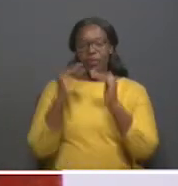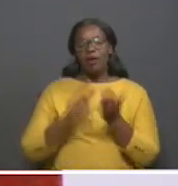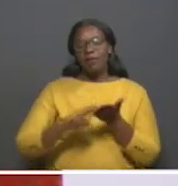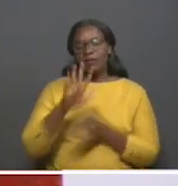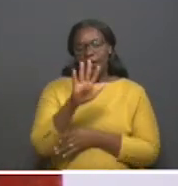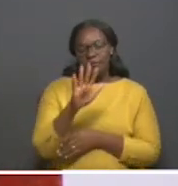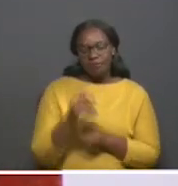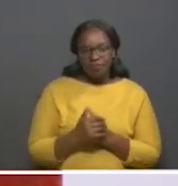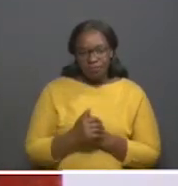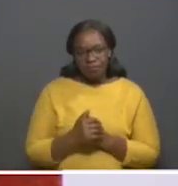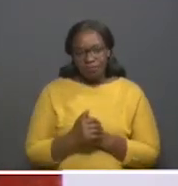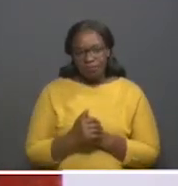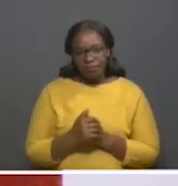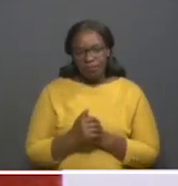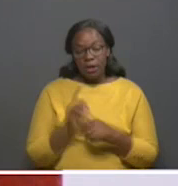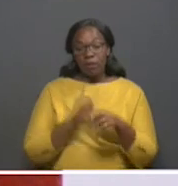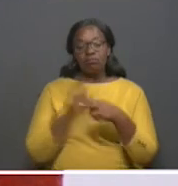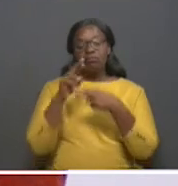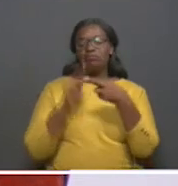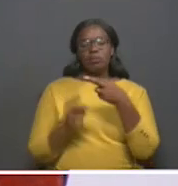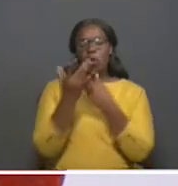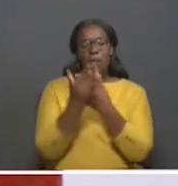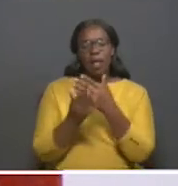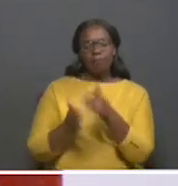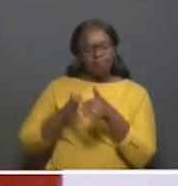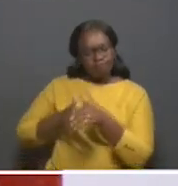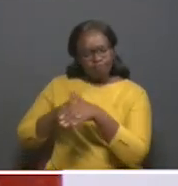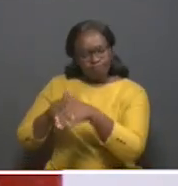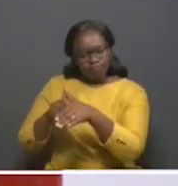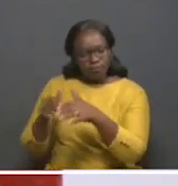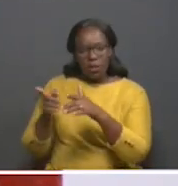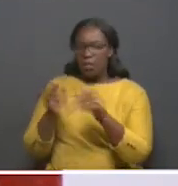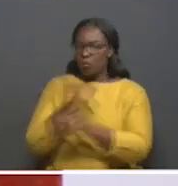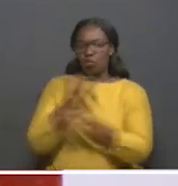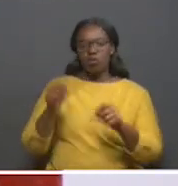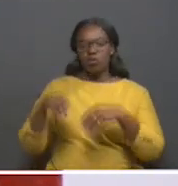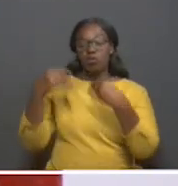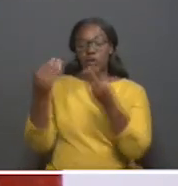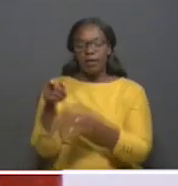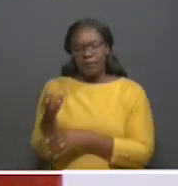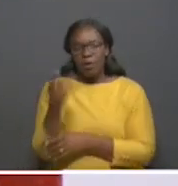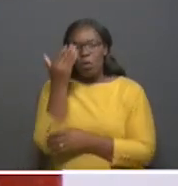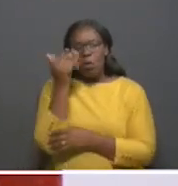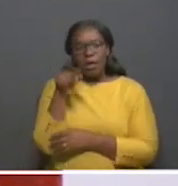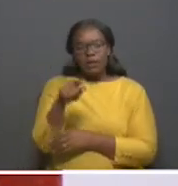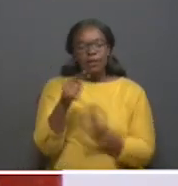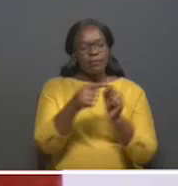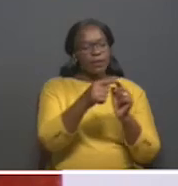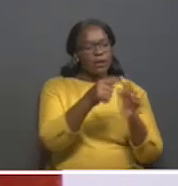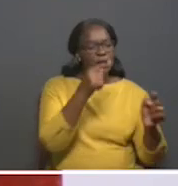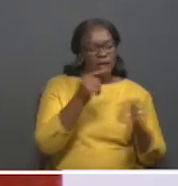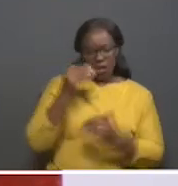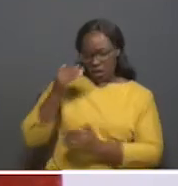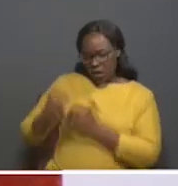"If the avenger of blood pursues him, they shall not deliver the slayer into his hand, because he killed his